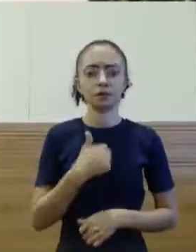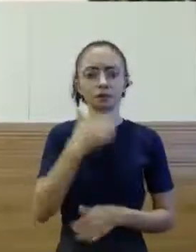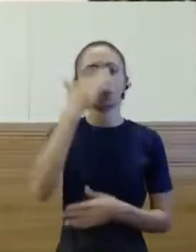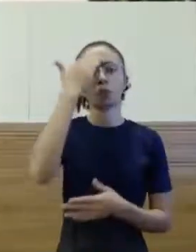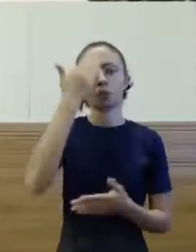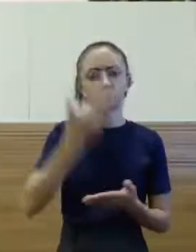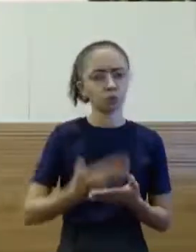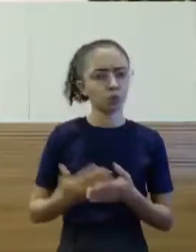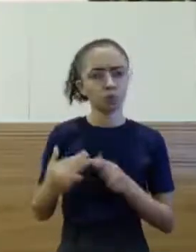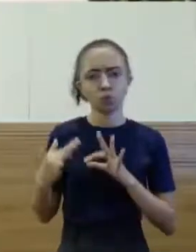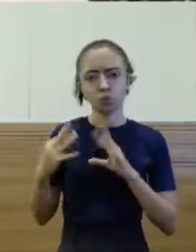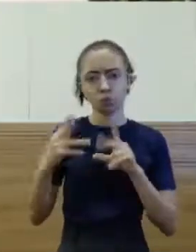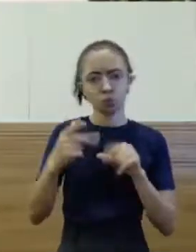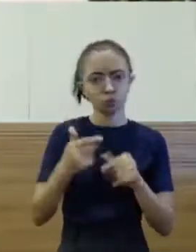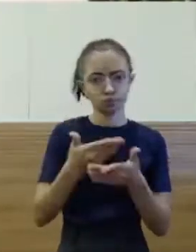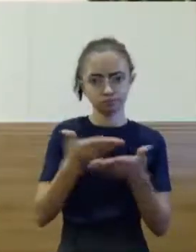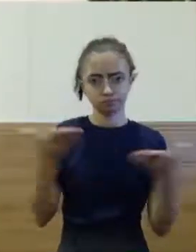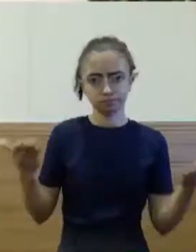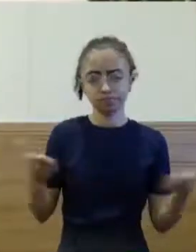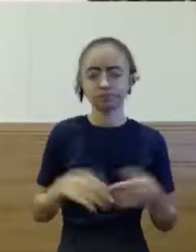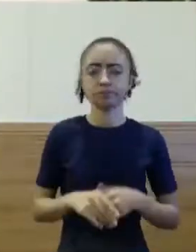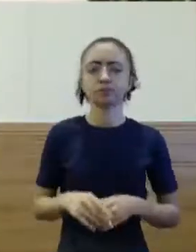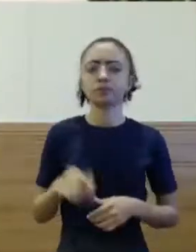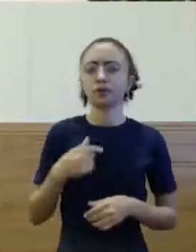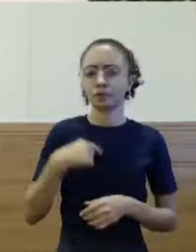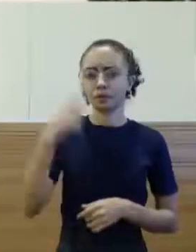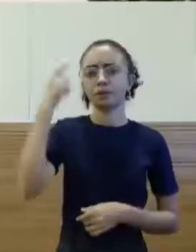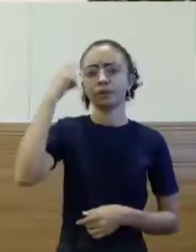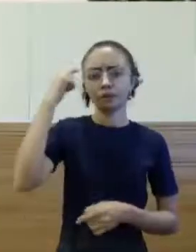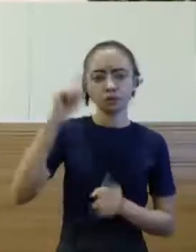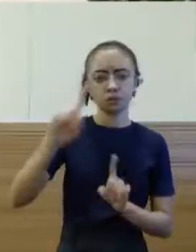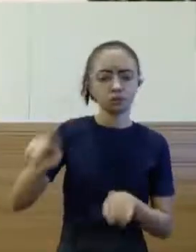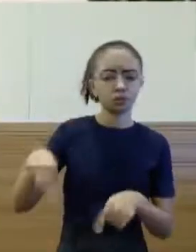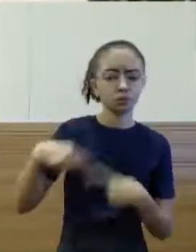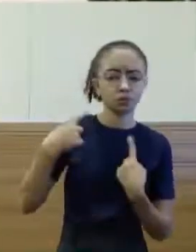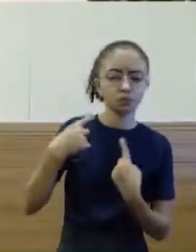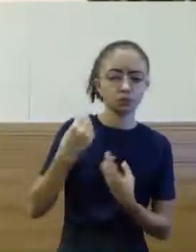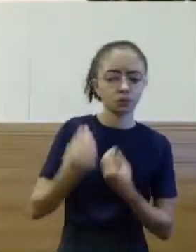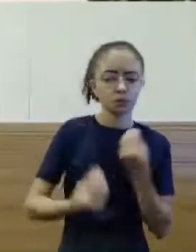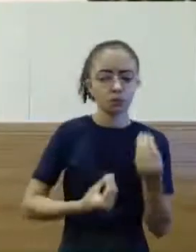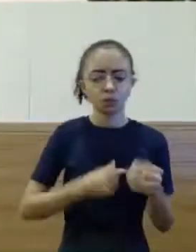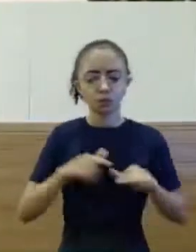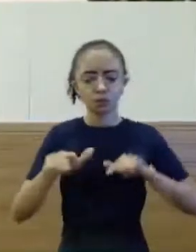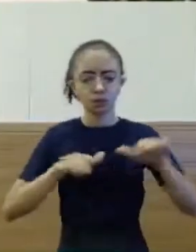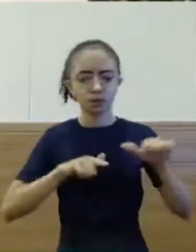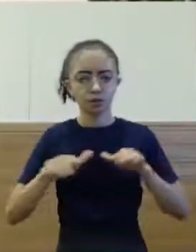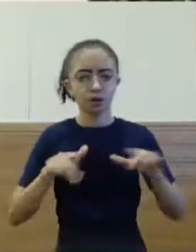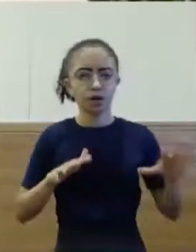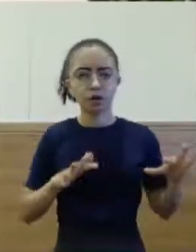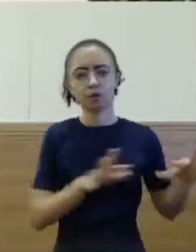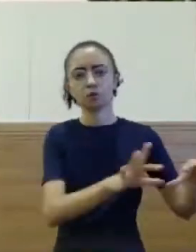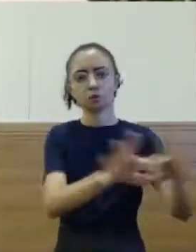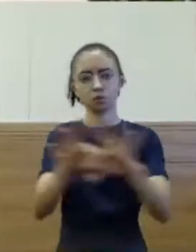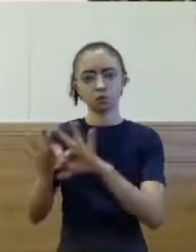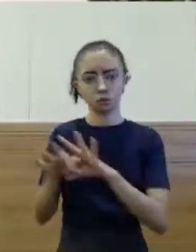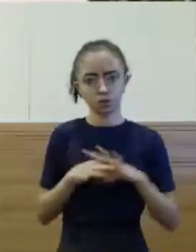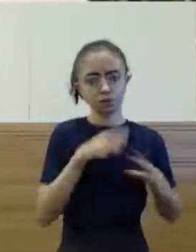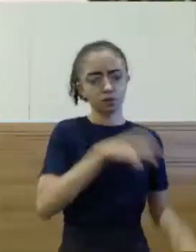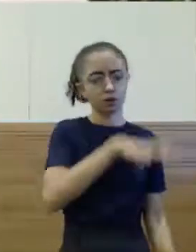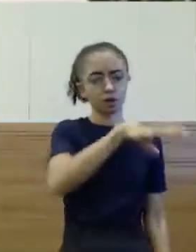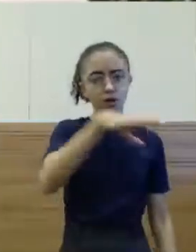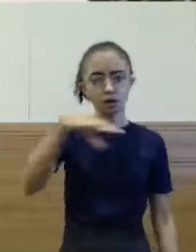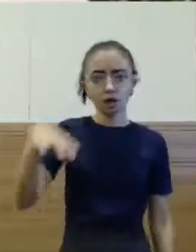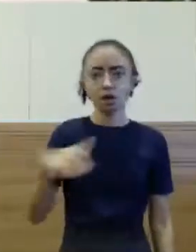with everybody, Desafío de and I believe the poder challenge trabajar de forma intersectorial. Nosotros lo is to work sectorially. I mean,